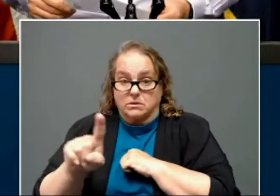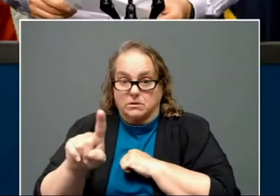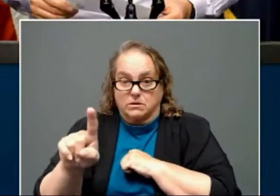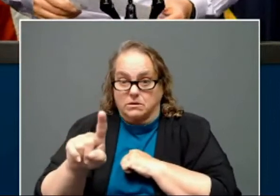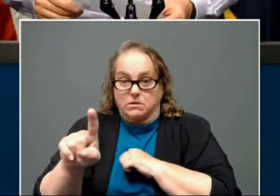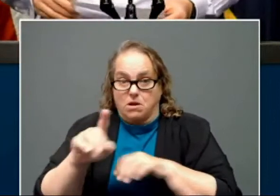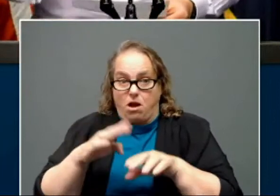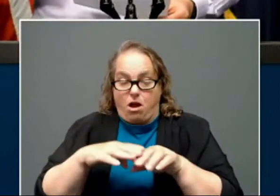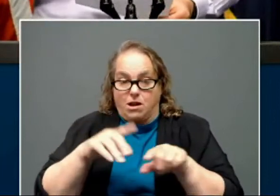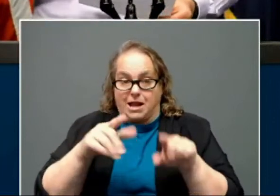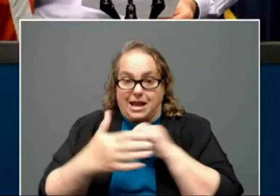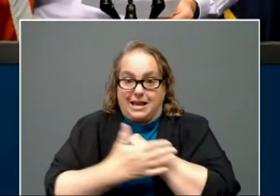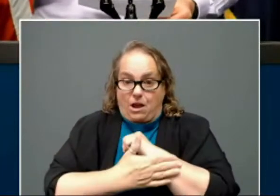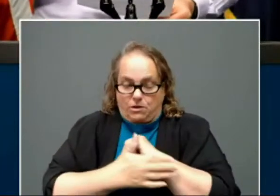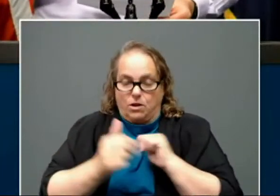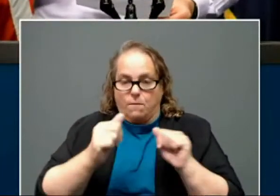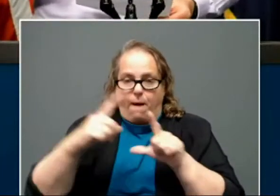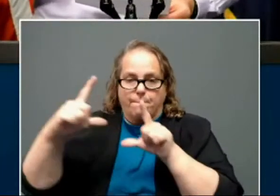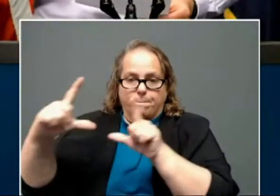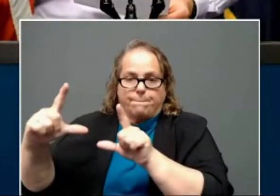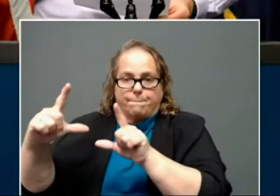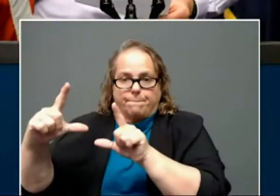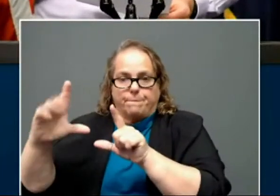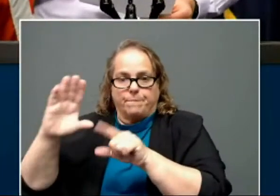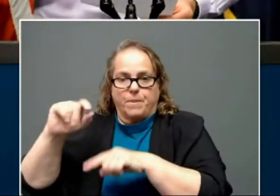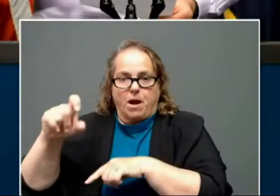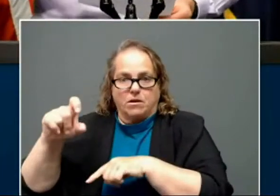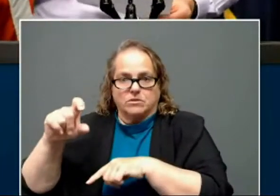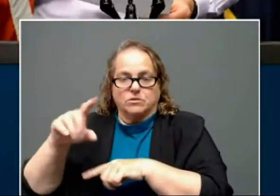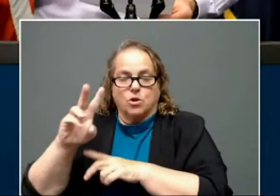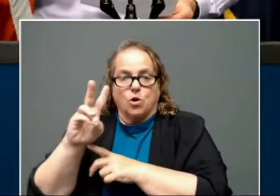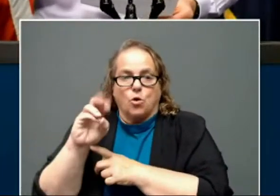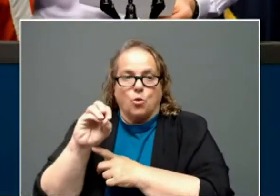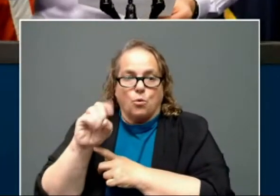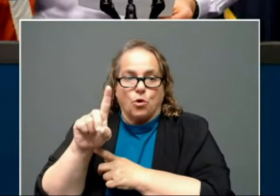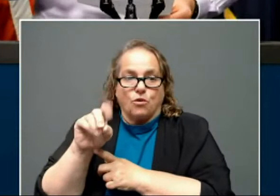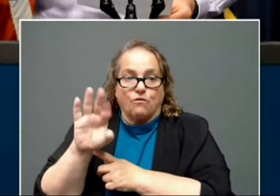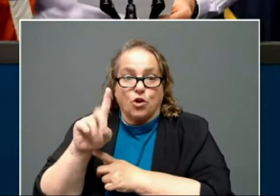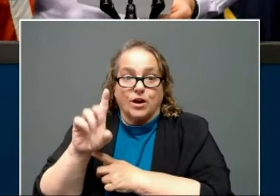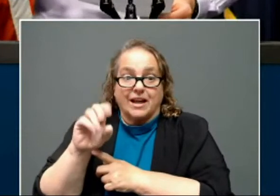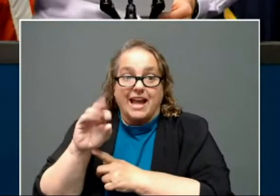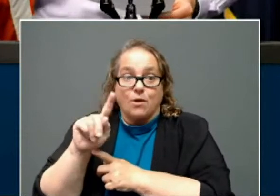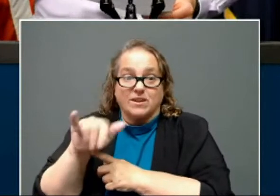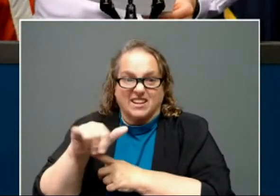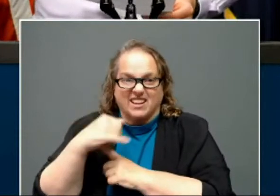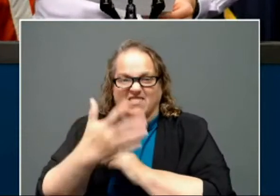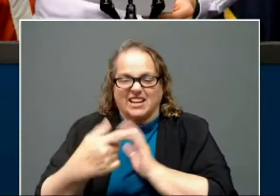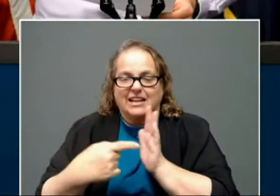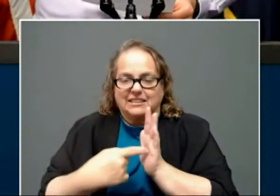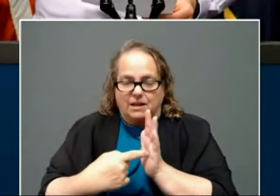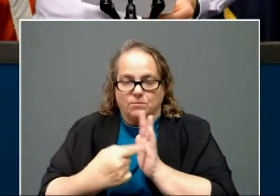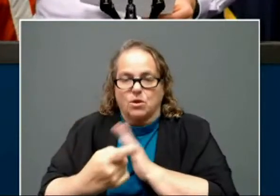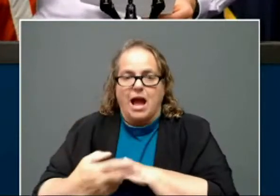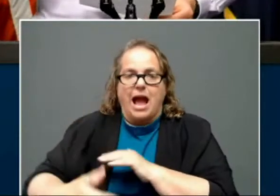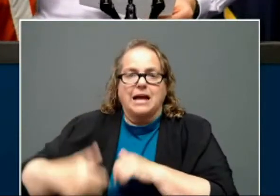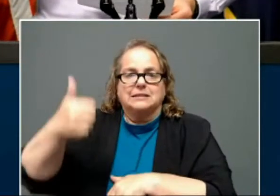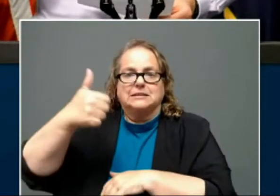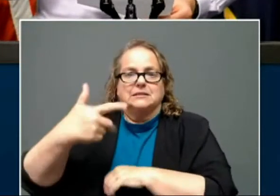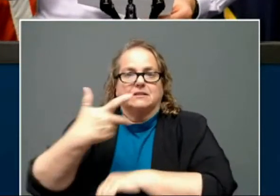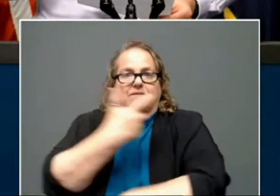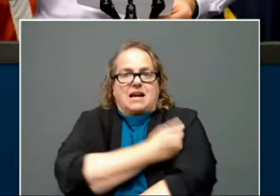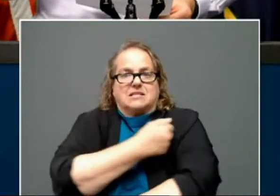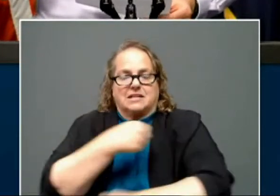in there an example of it for Woodford County, which is the highest vaccination rate in the state. And you'll see it shows the